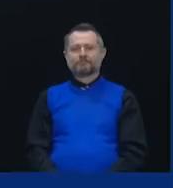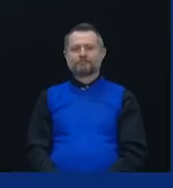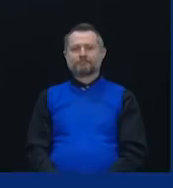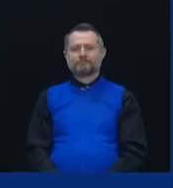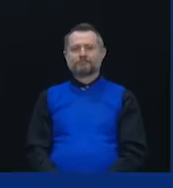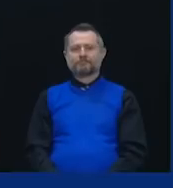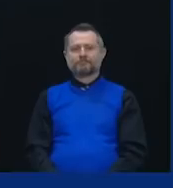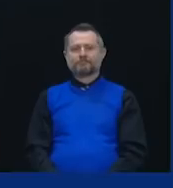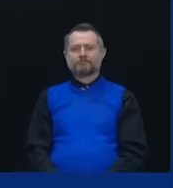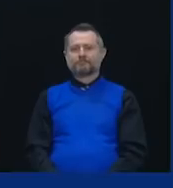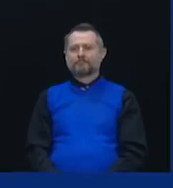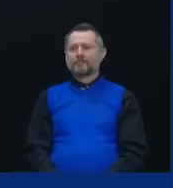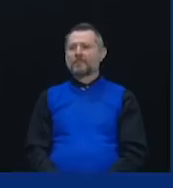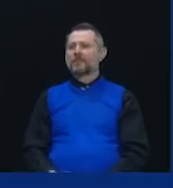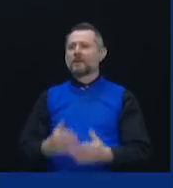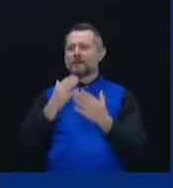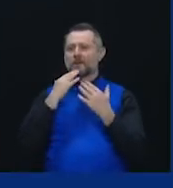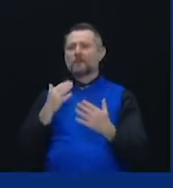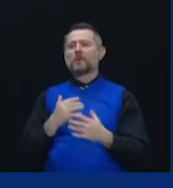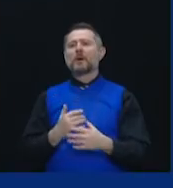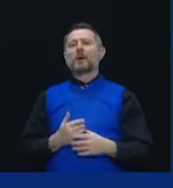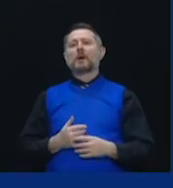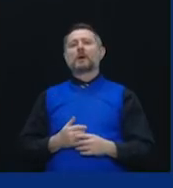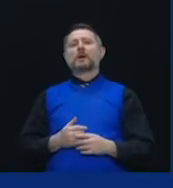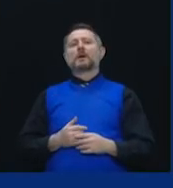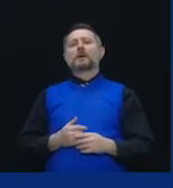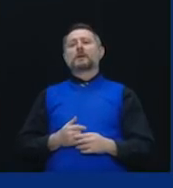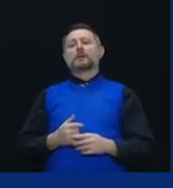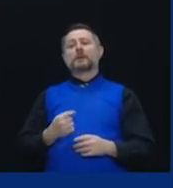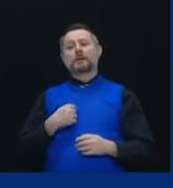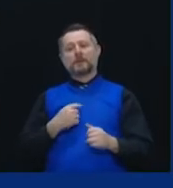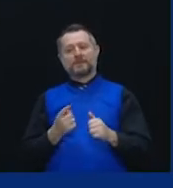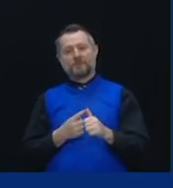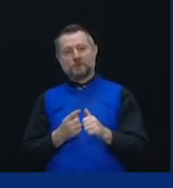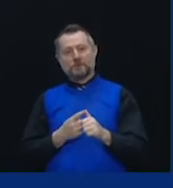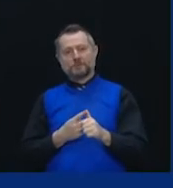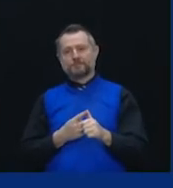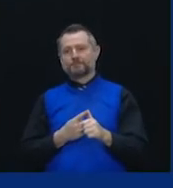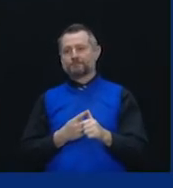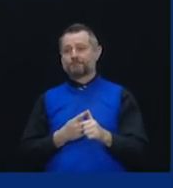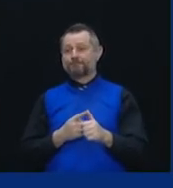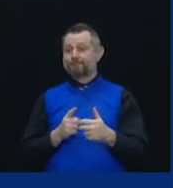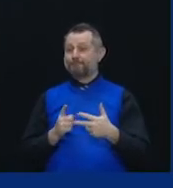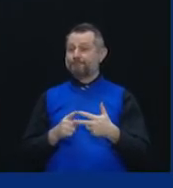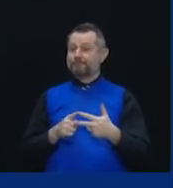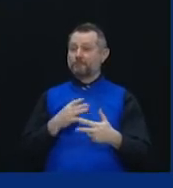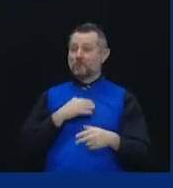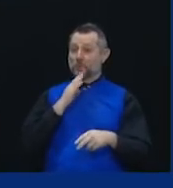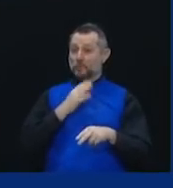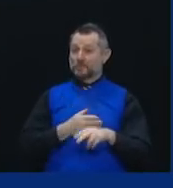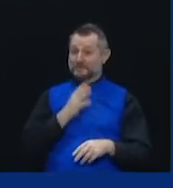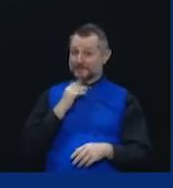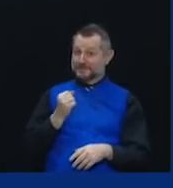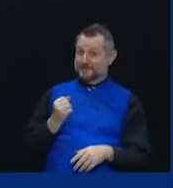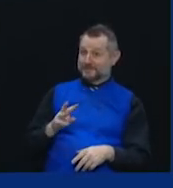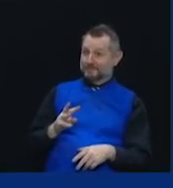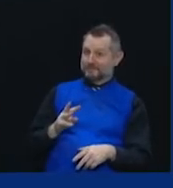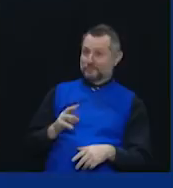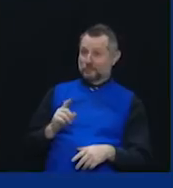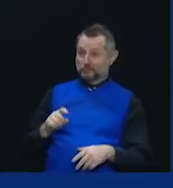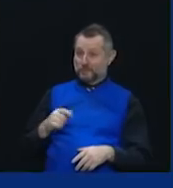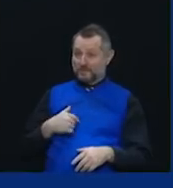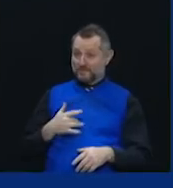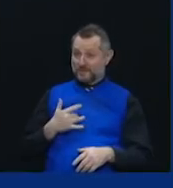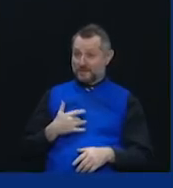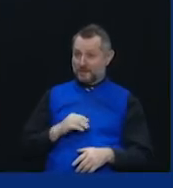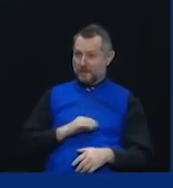Thank you. Well, first, my middle daughter is 16 today. I don't know how that's supposed to make me feel. I think it's supposed to be, it is a great